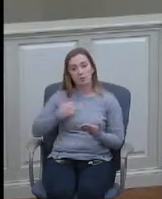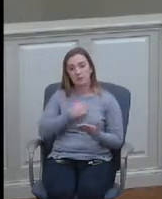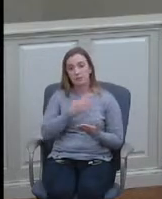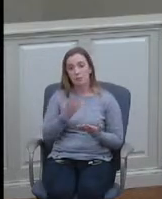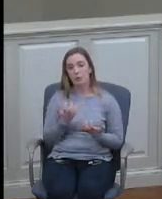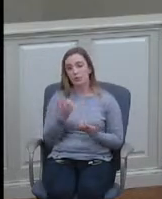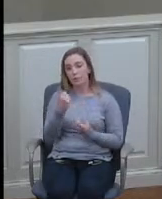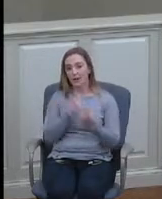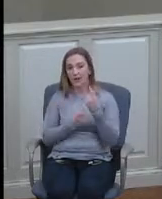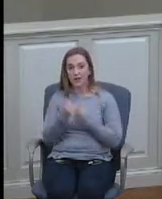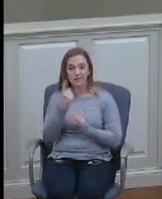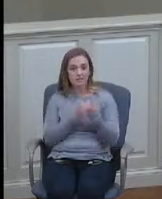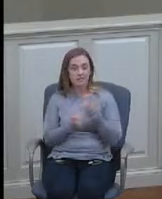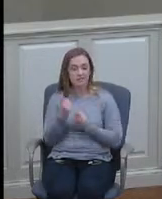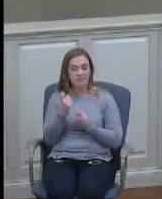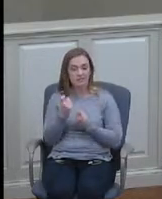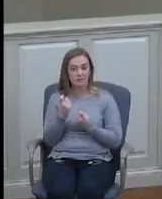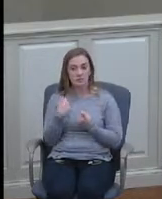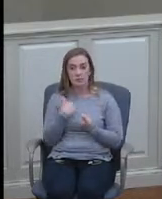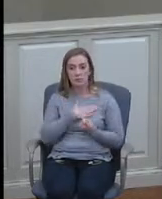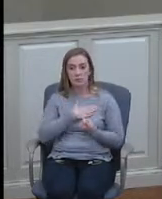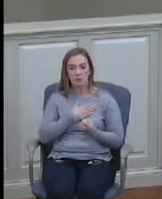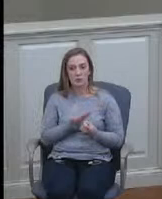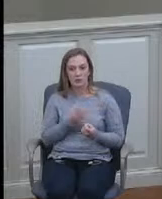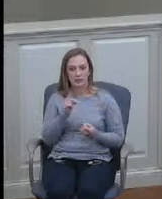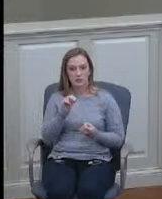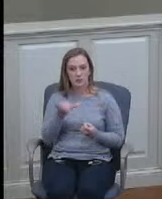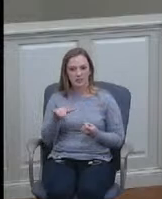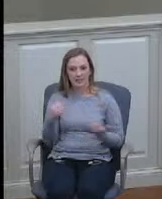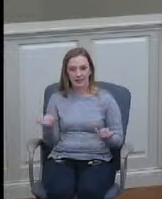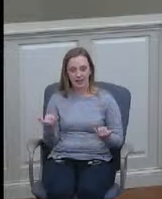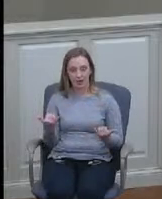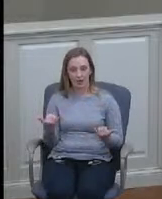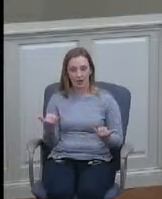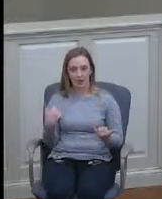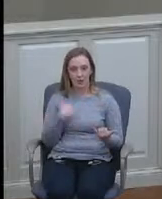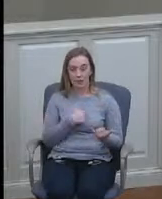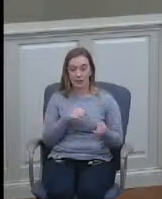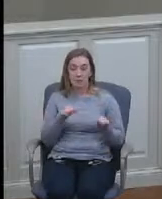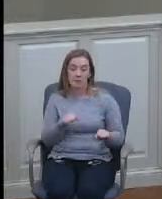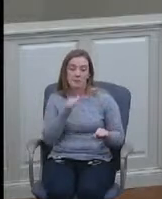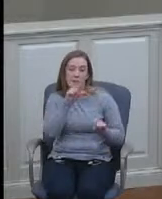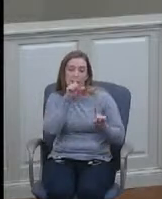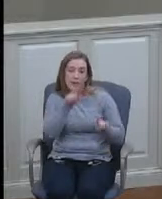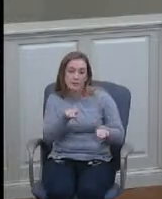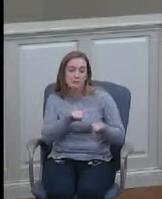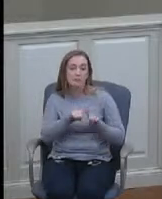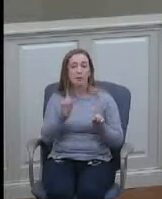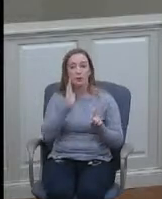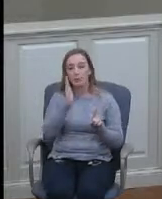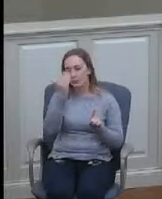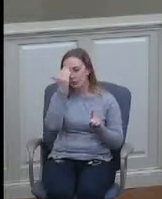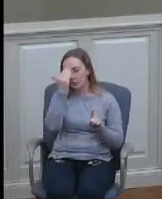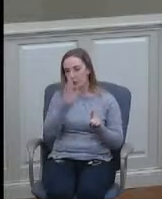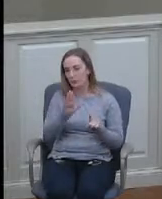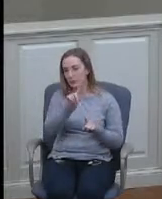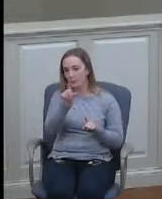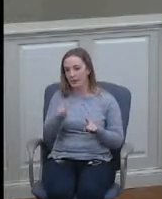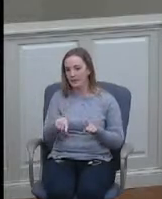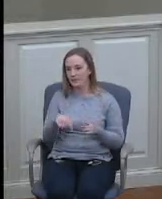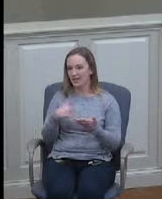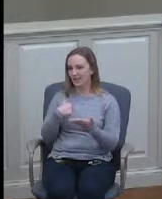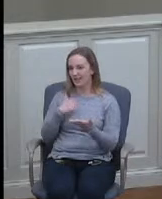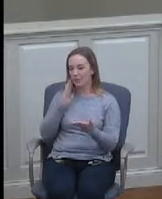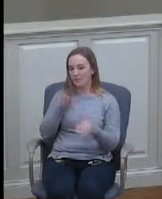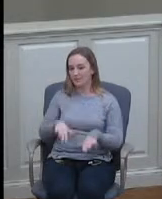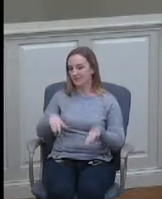we want to hear those as well. We probably won't answer you, but at least we'll be willing to know what your questions are. I guess I'm going to take